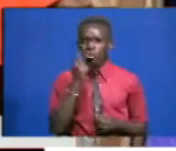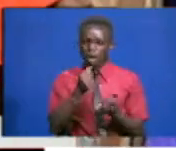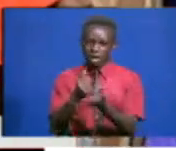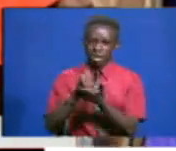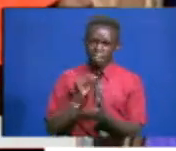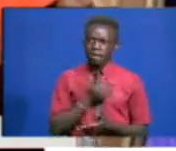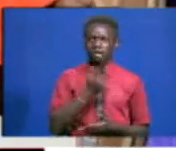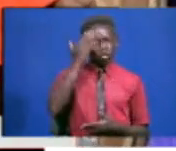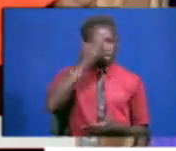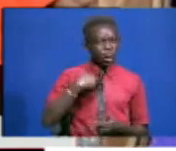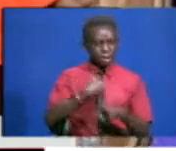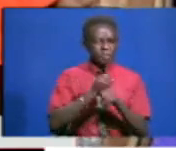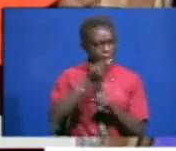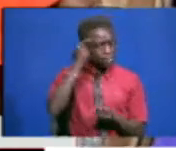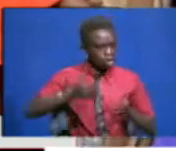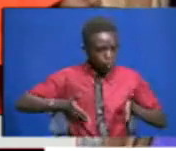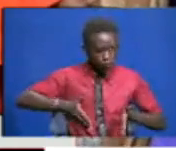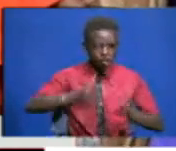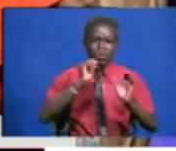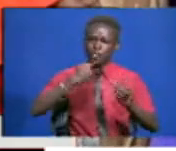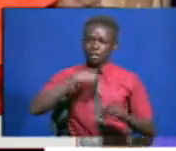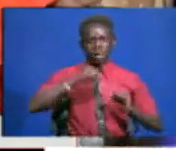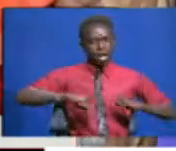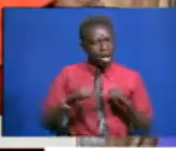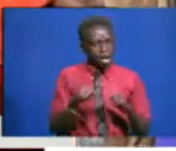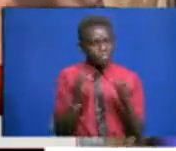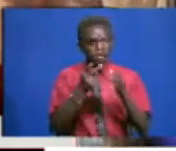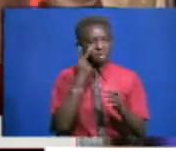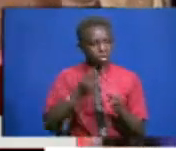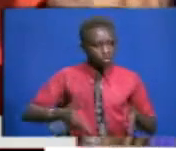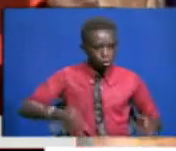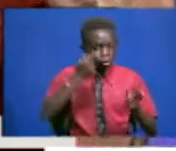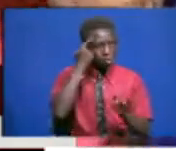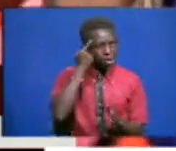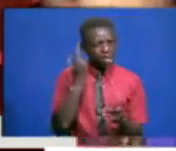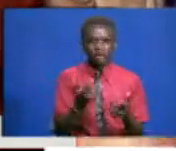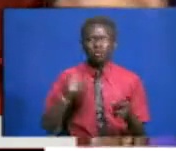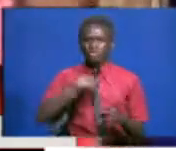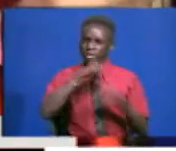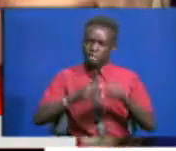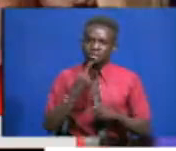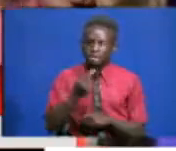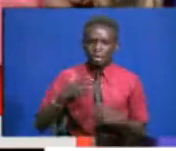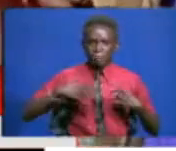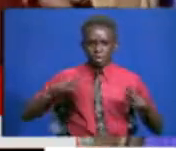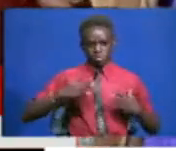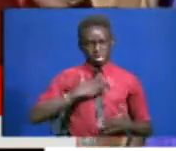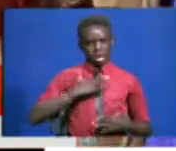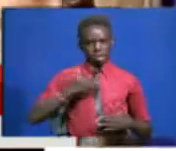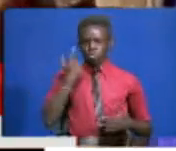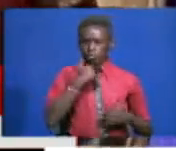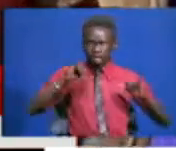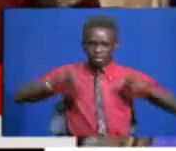rami. Tungefurahia sana iwekwe rami na tungesema hata sisi tukiwa wakaaji wa Maera eneo ya